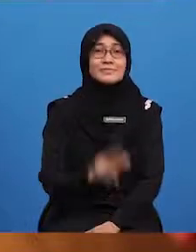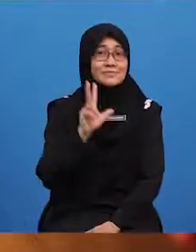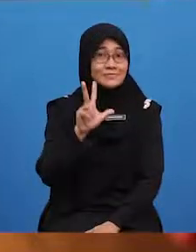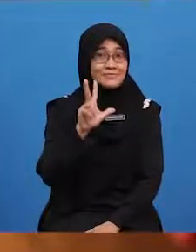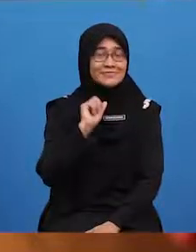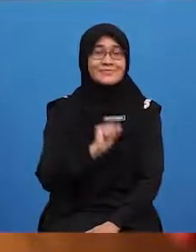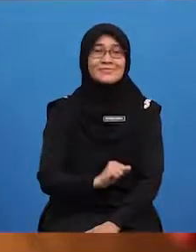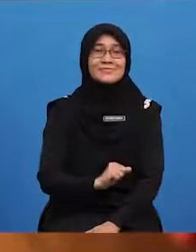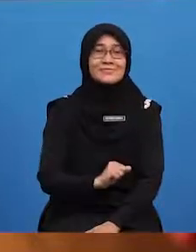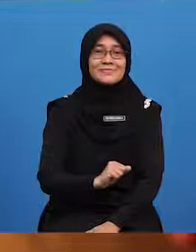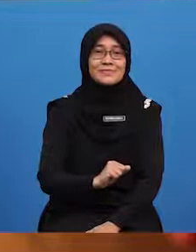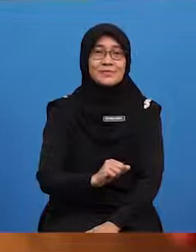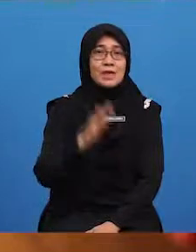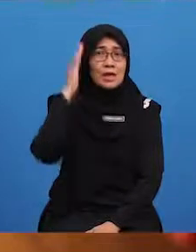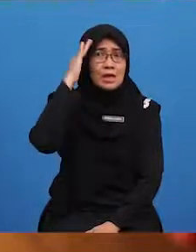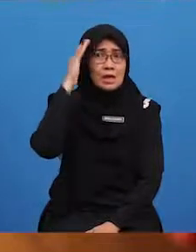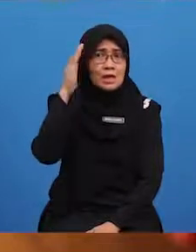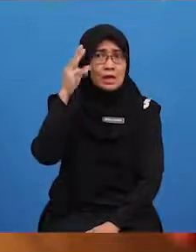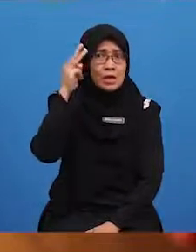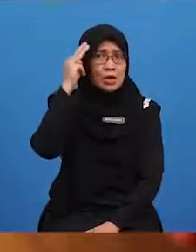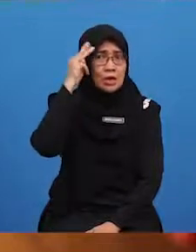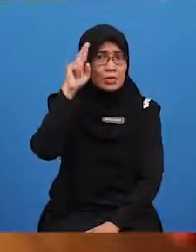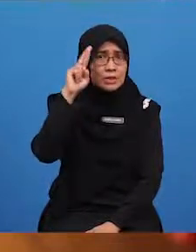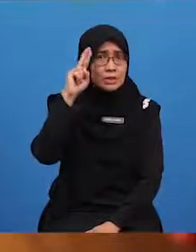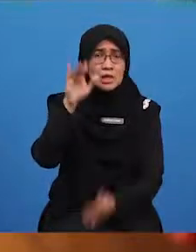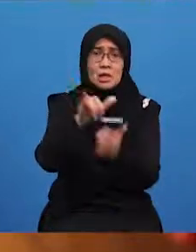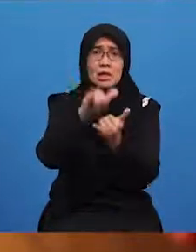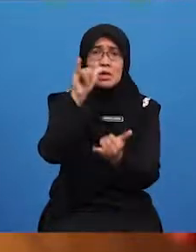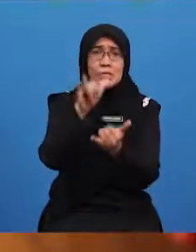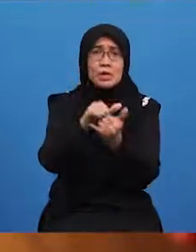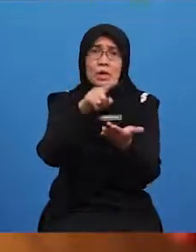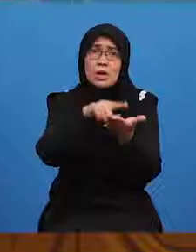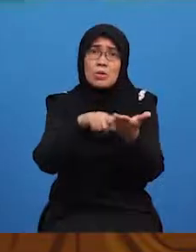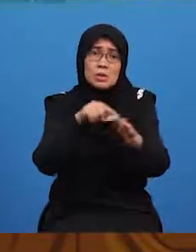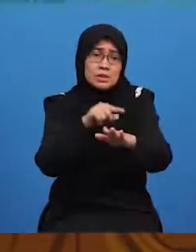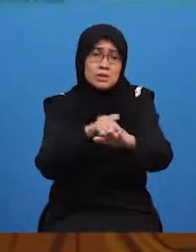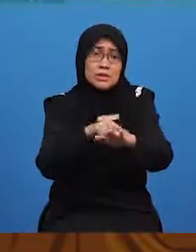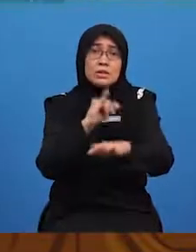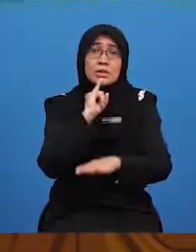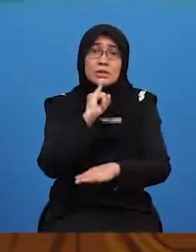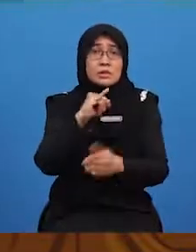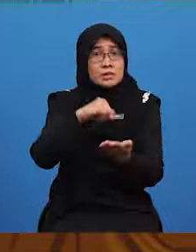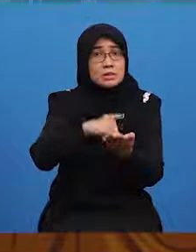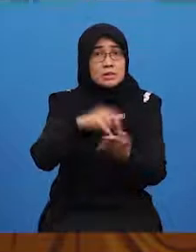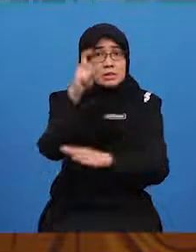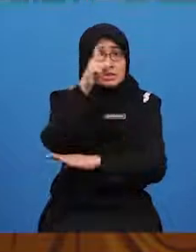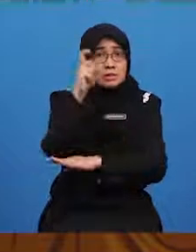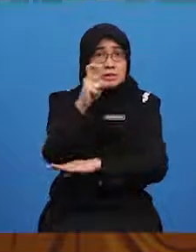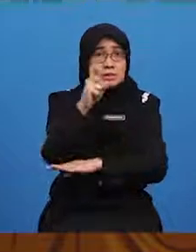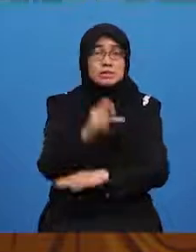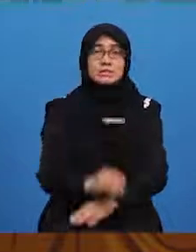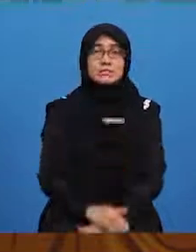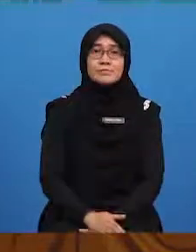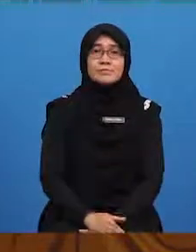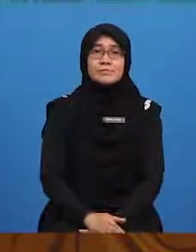time. 1, 2, 3. Hello, Mr. Hippo.